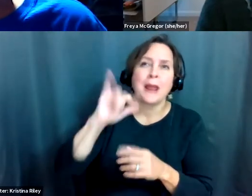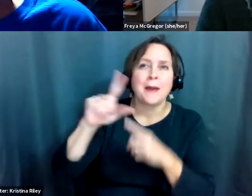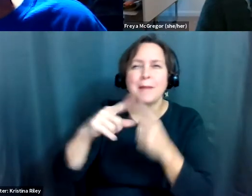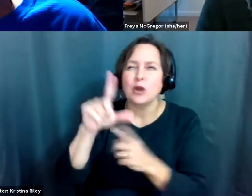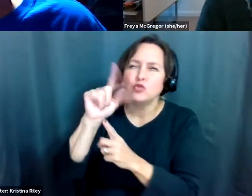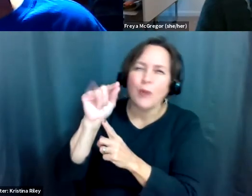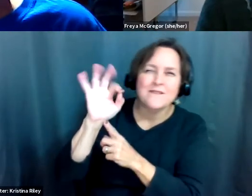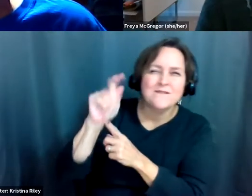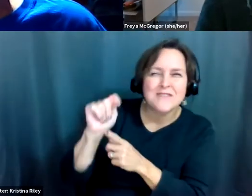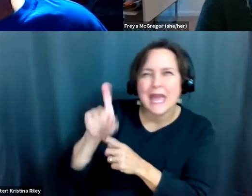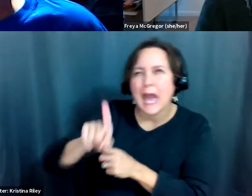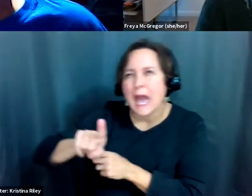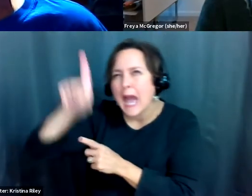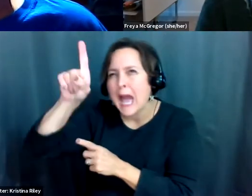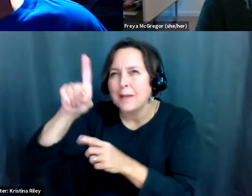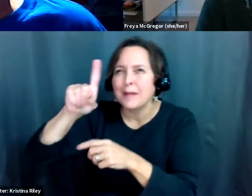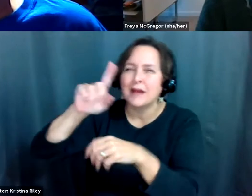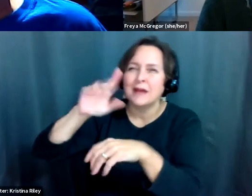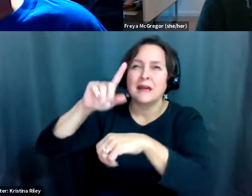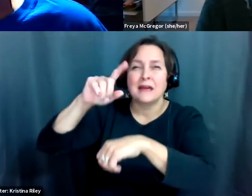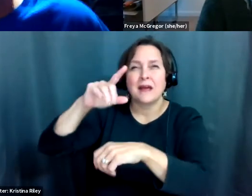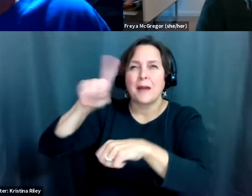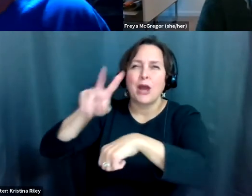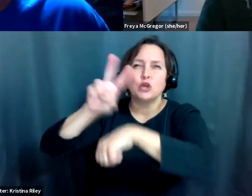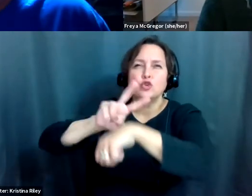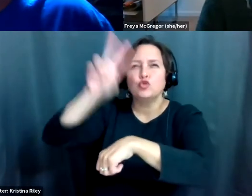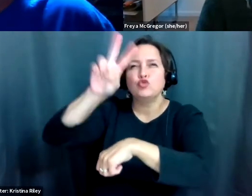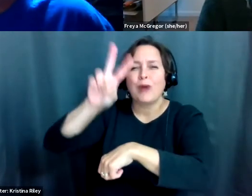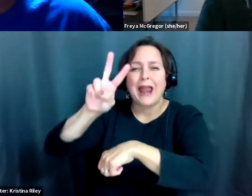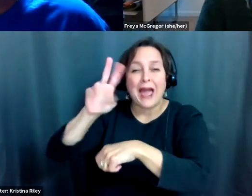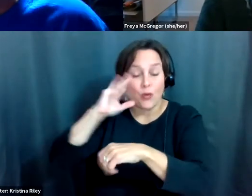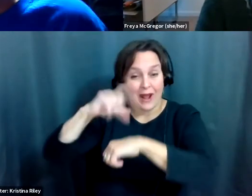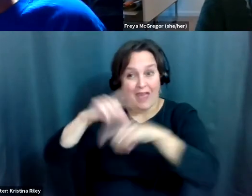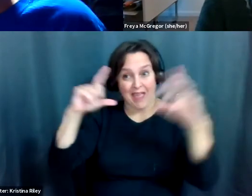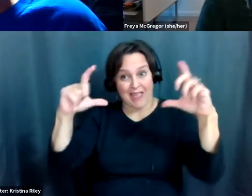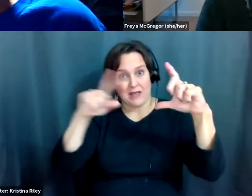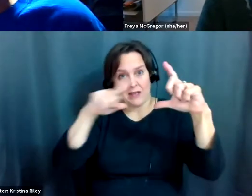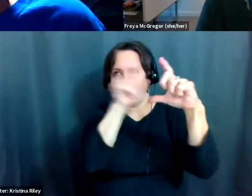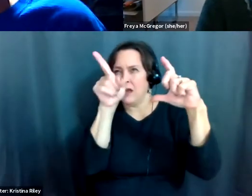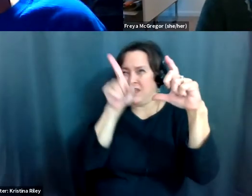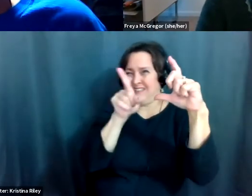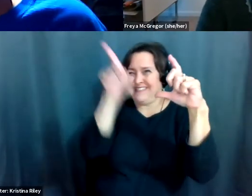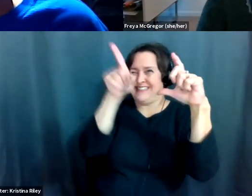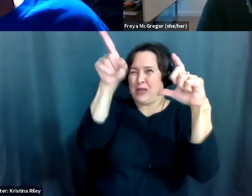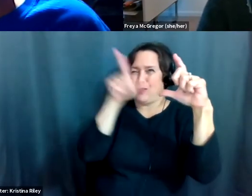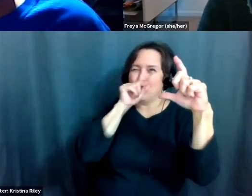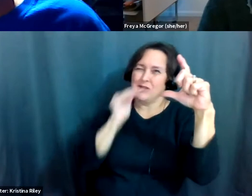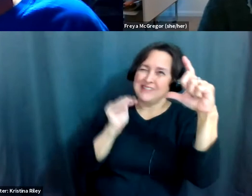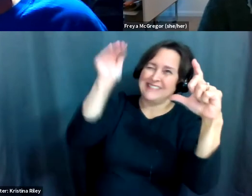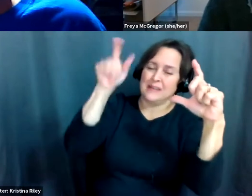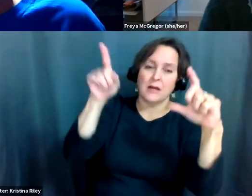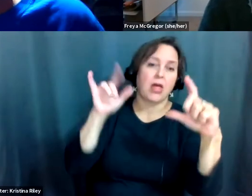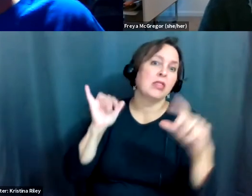a tree and it's about at two, two o'clock from where you're standing. And I find that very helpful. Sometimes when I go out with my wife,